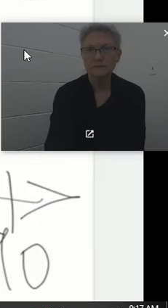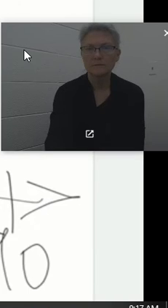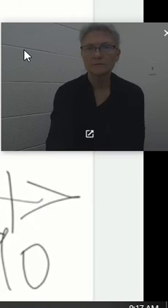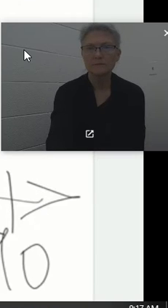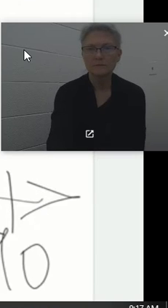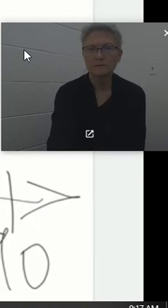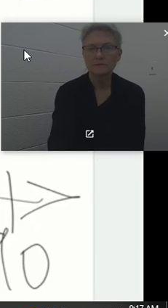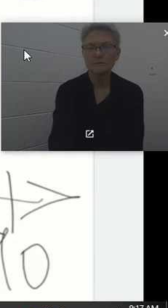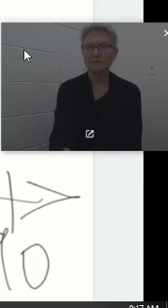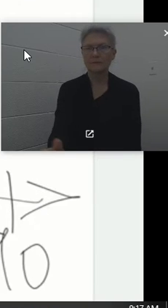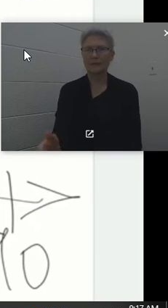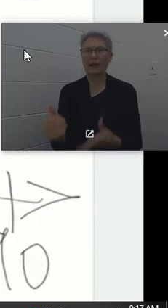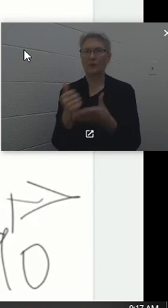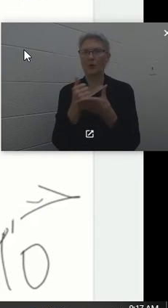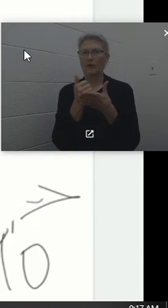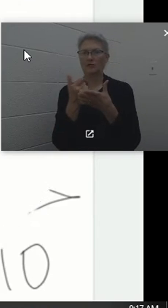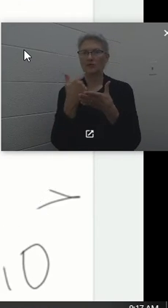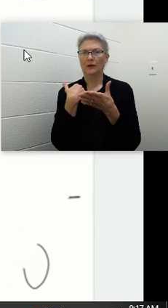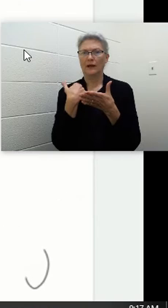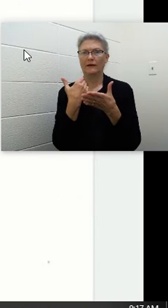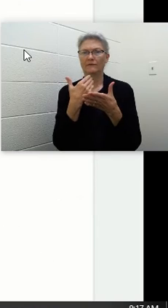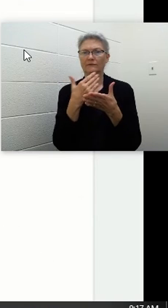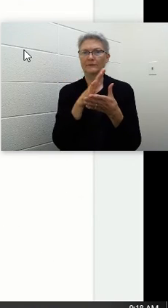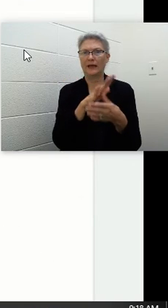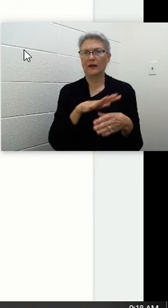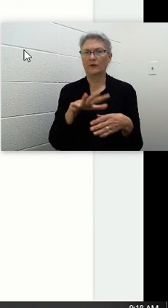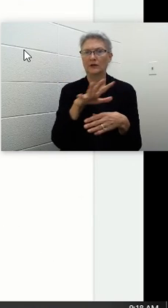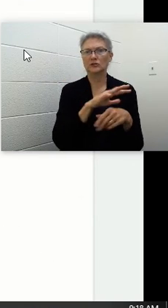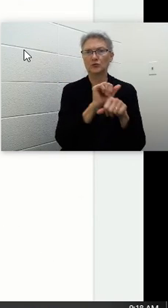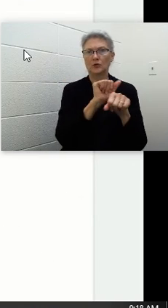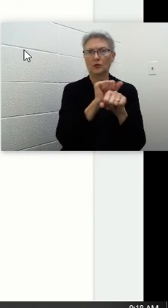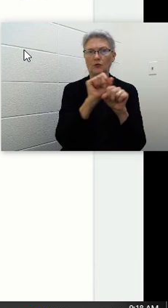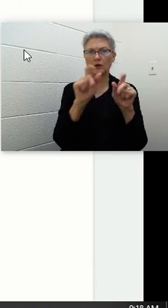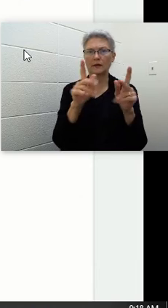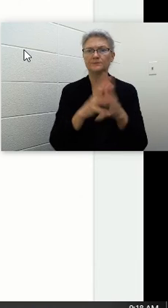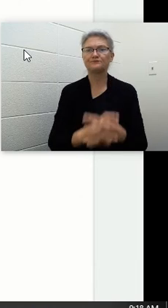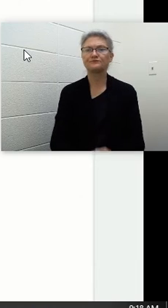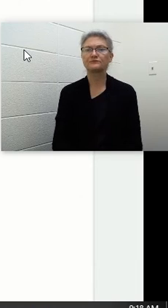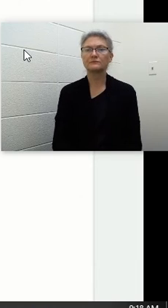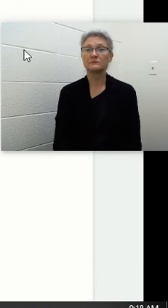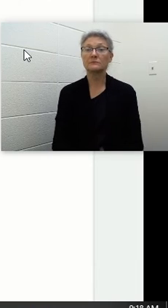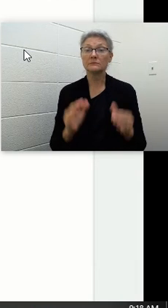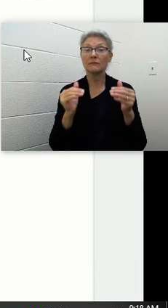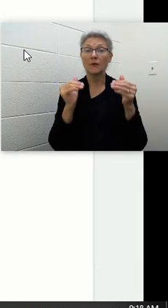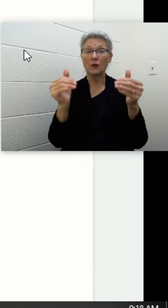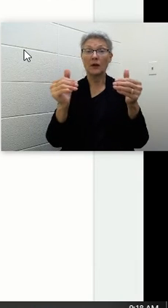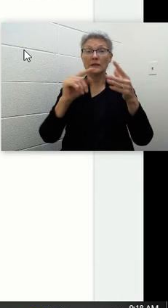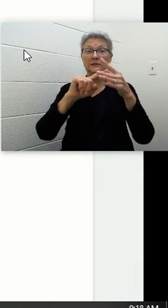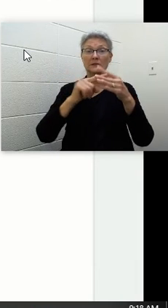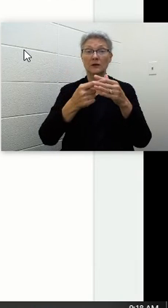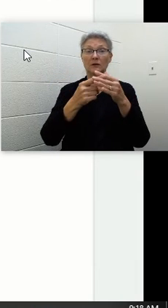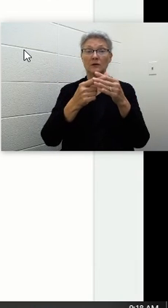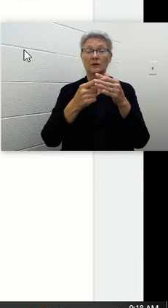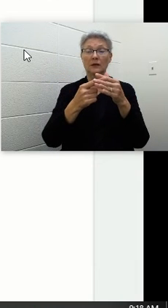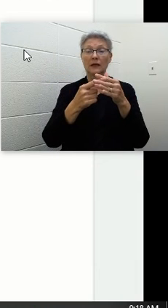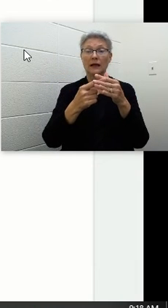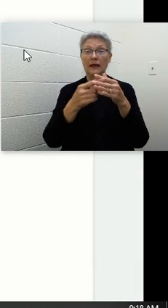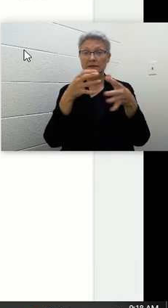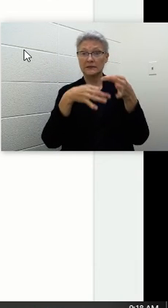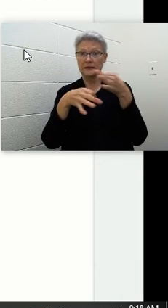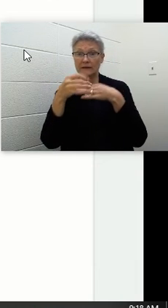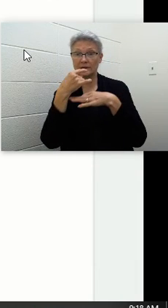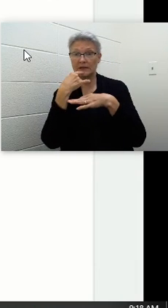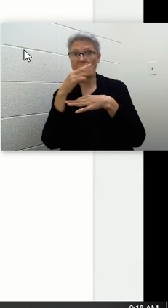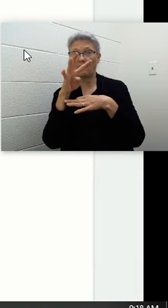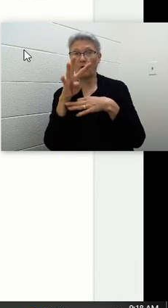guys, so that we've got some room. Okay, let's go ahead and let's get started. So instead of saying it's